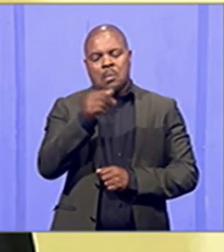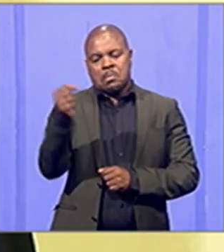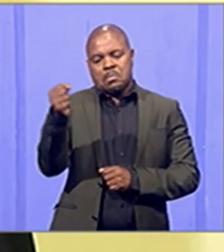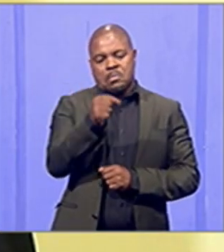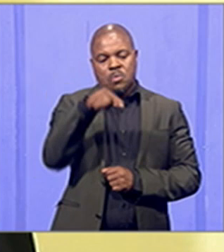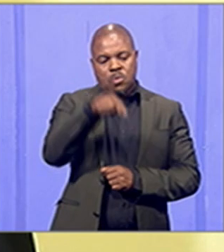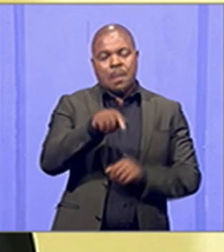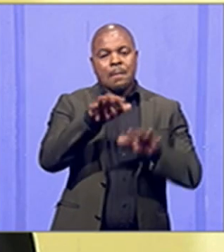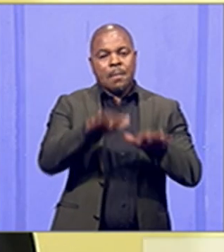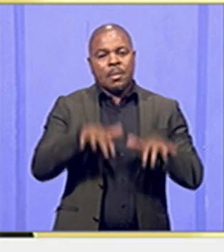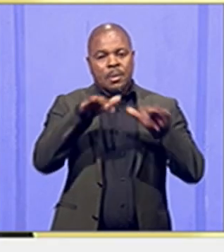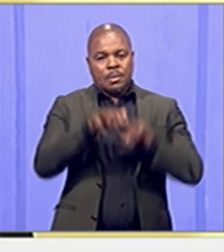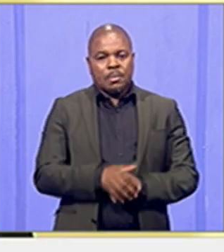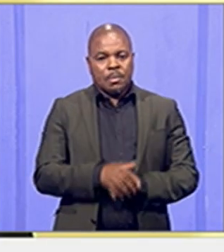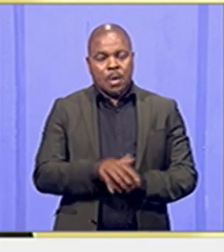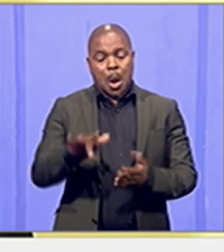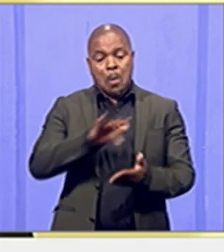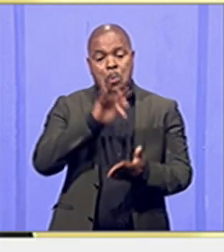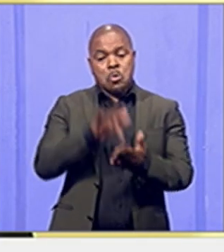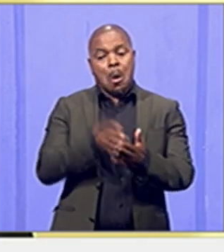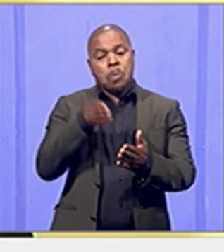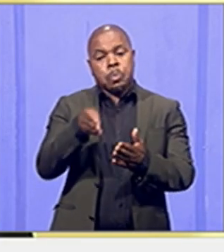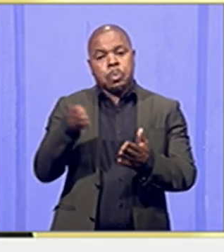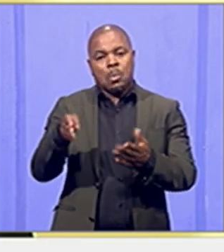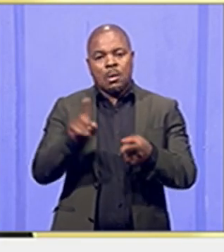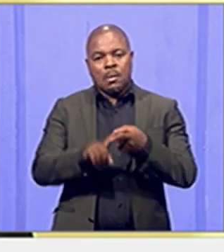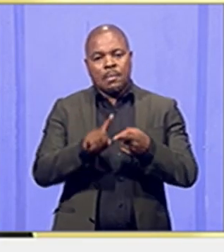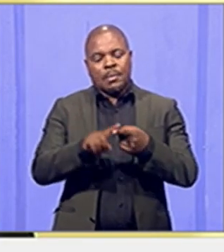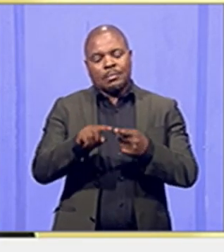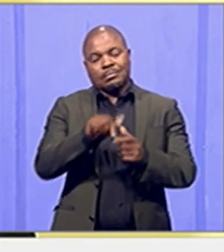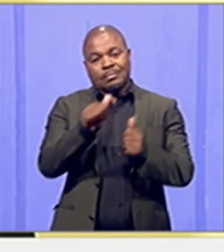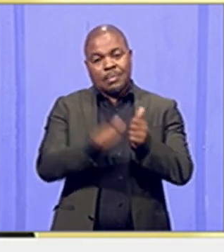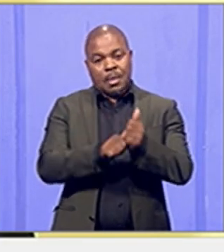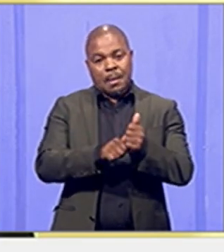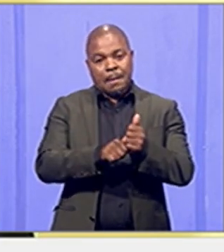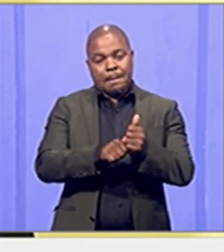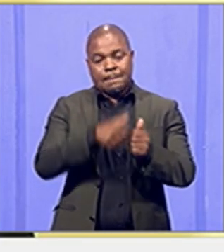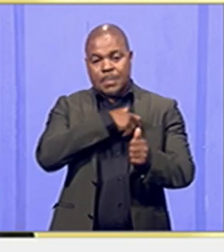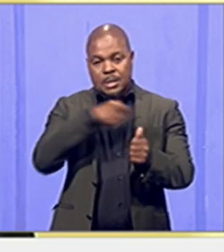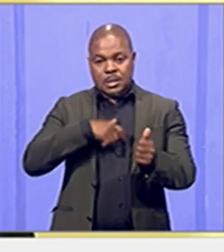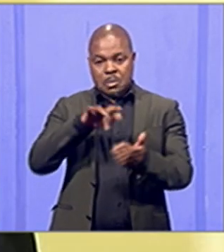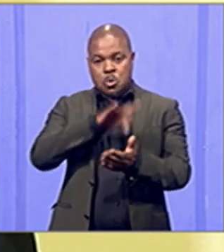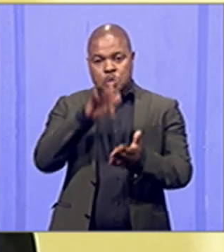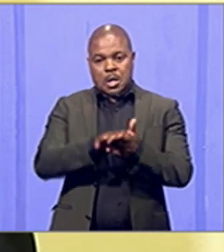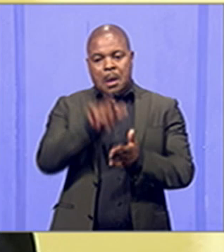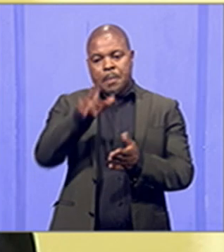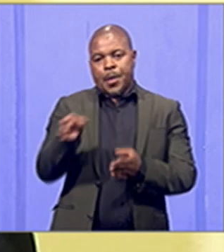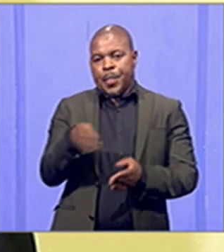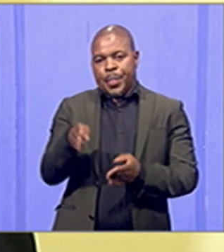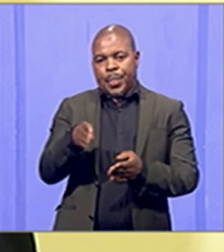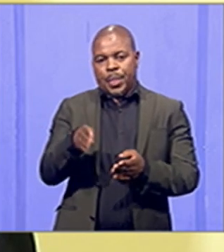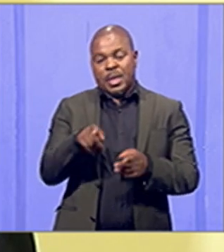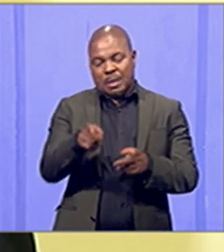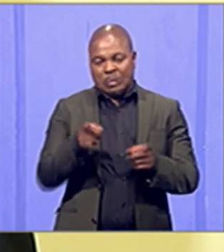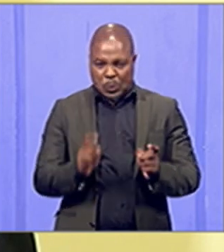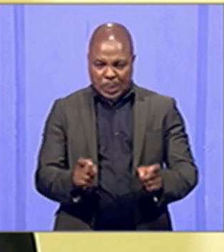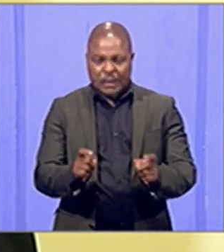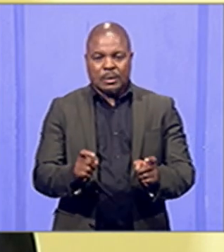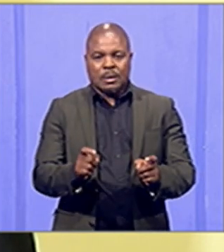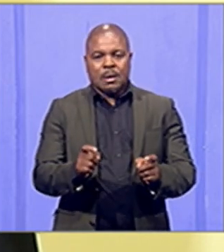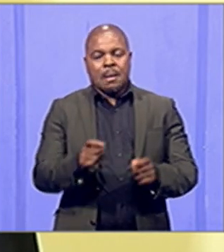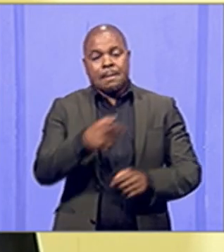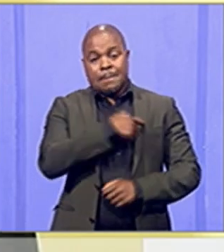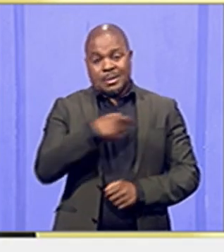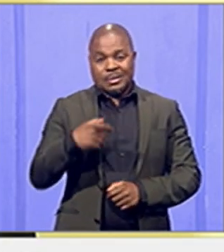also now have a vacancy in the role of a deputy president. And so there is a sense of agency that the